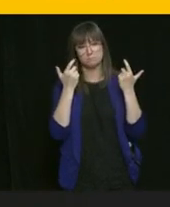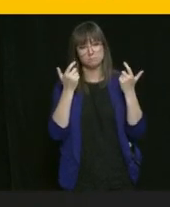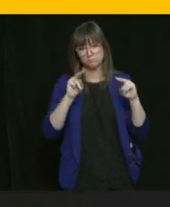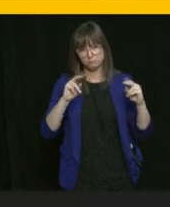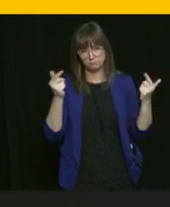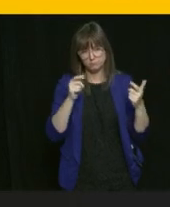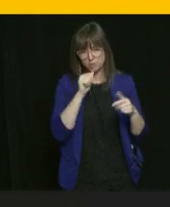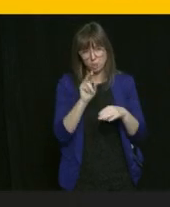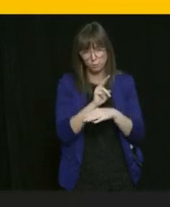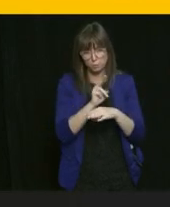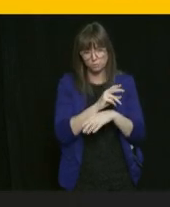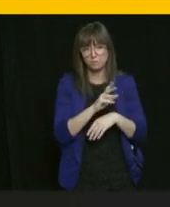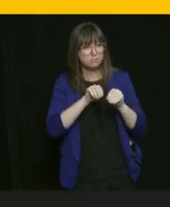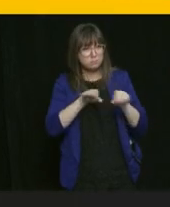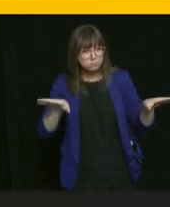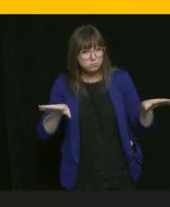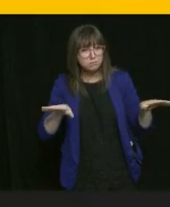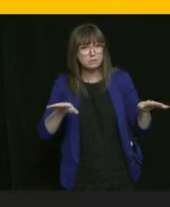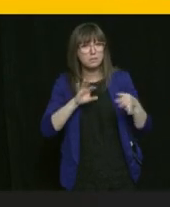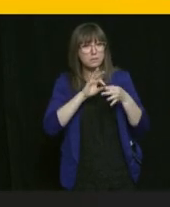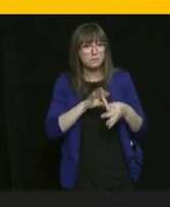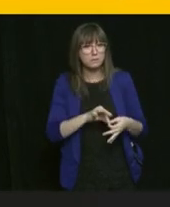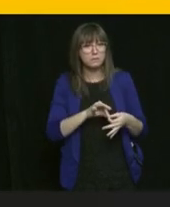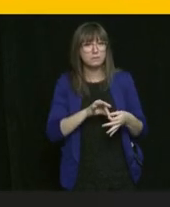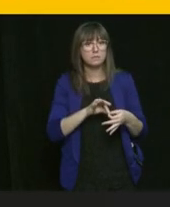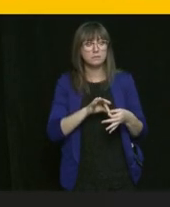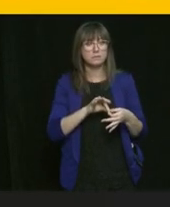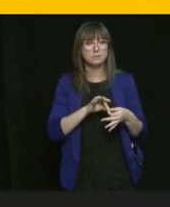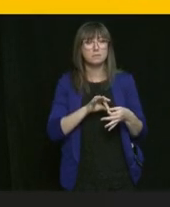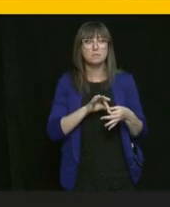example, in 11 Indigenous communities,